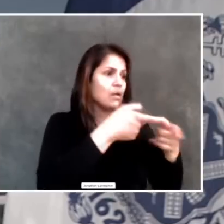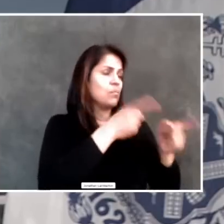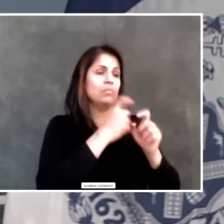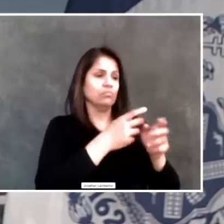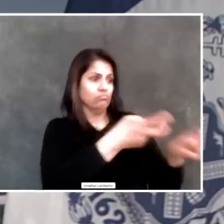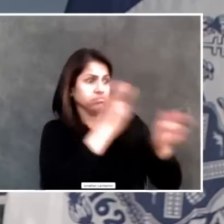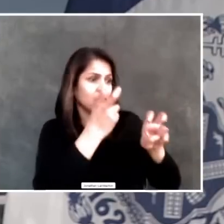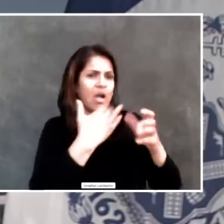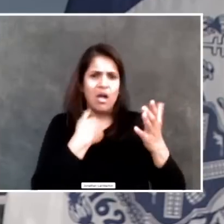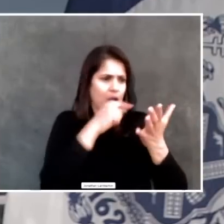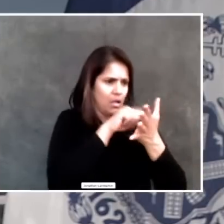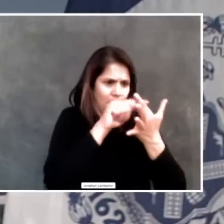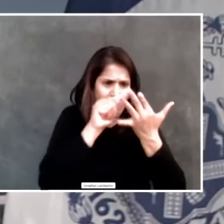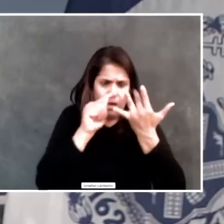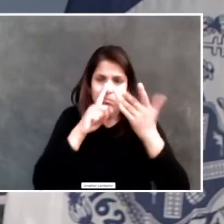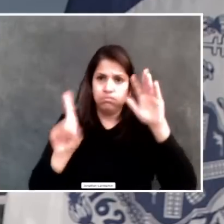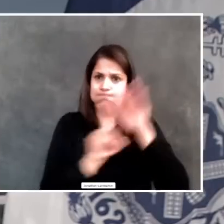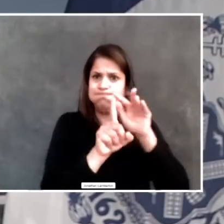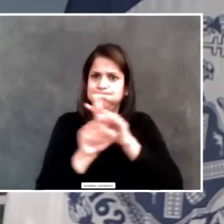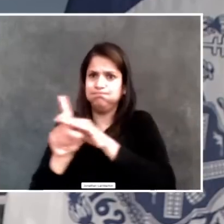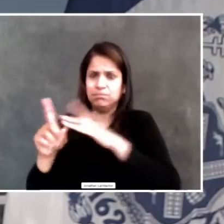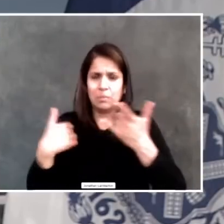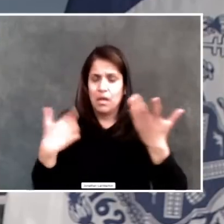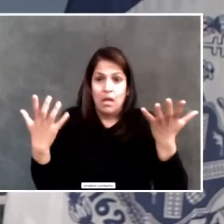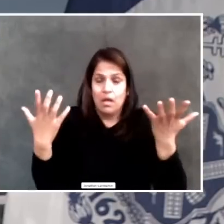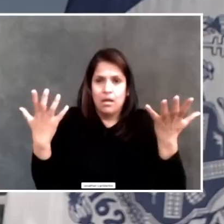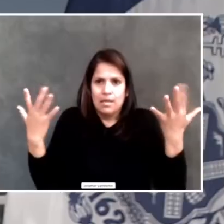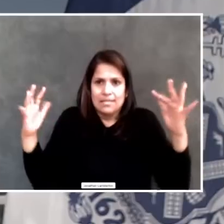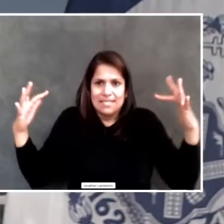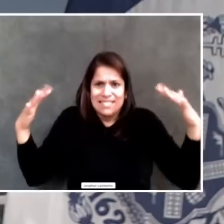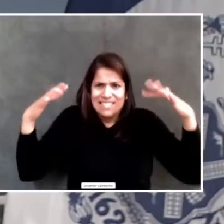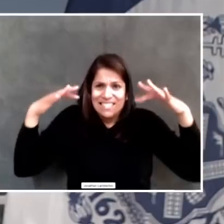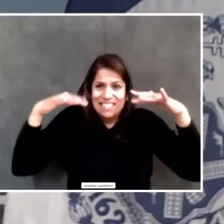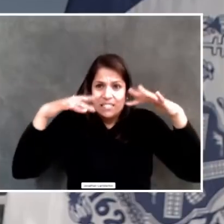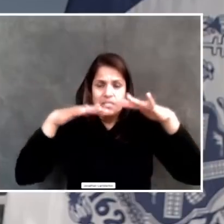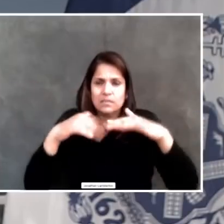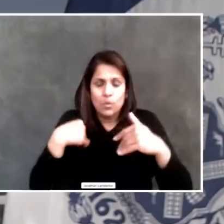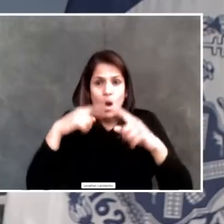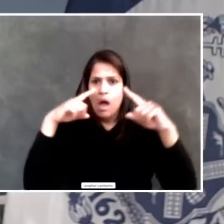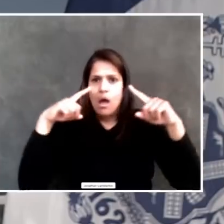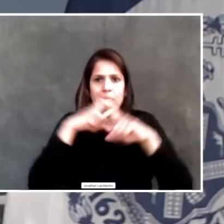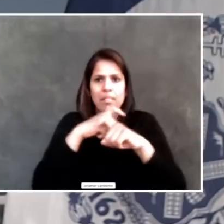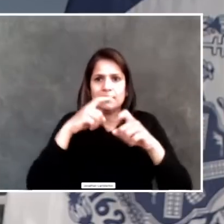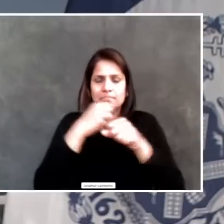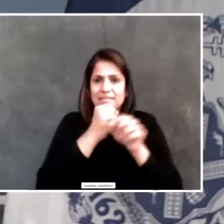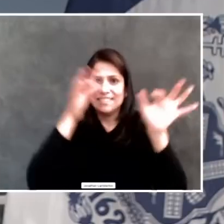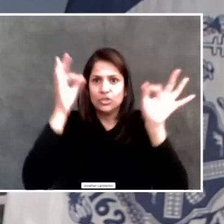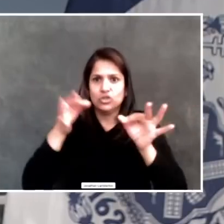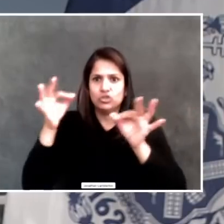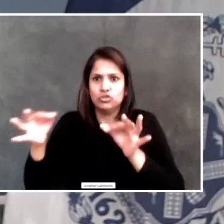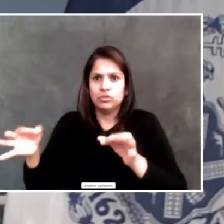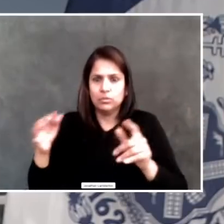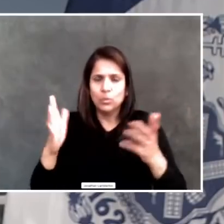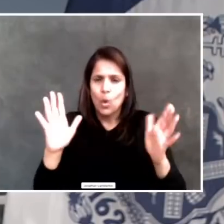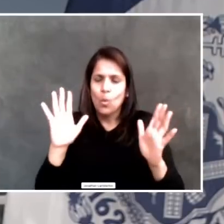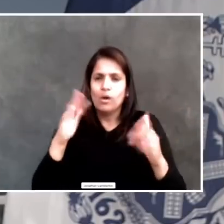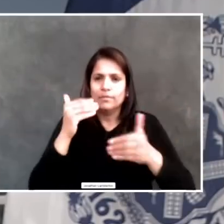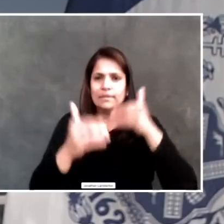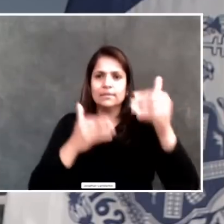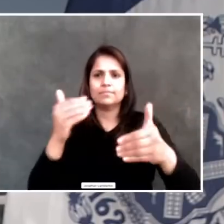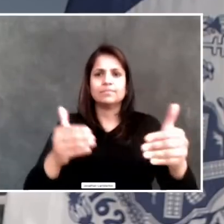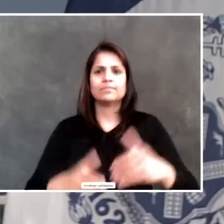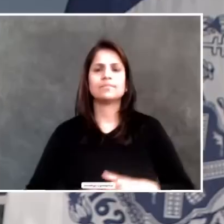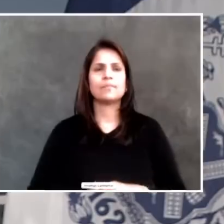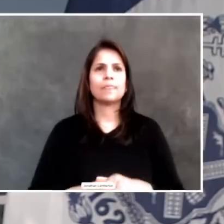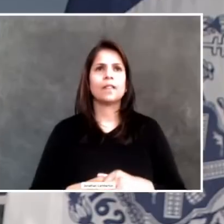last night on the phone, if you want a cup of coffee with, you know, cream and sugar, you need the coffee, the water, the cream, the sugar, and the mug